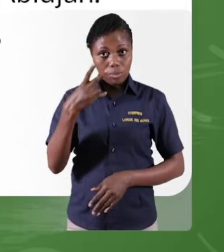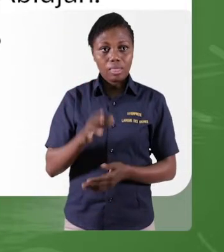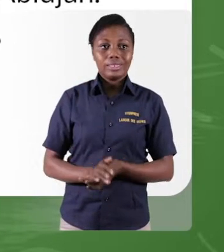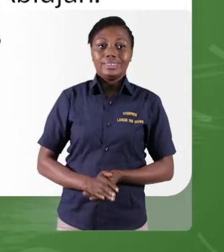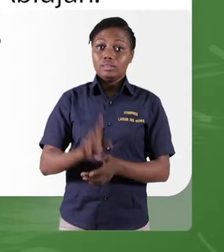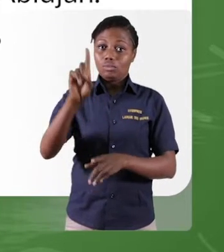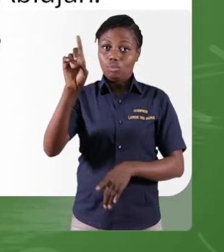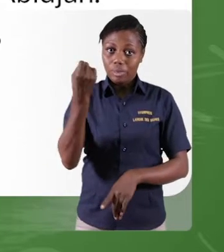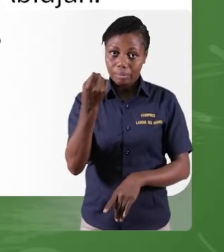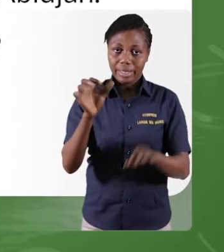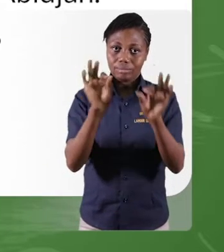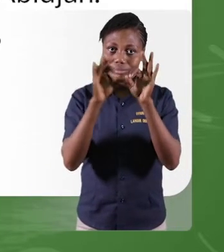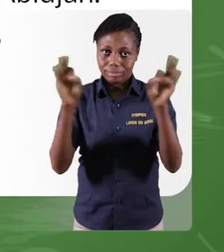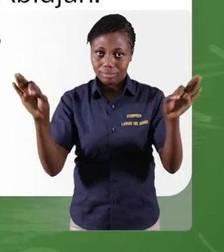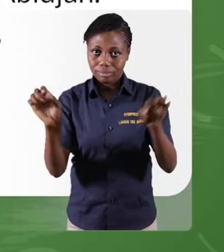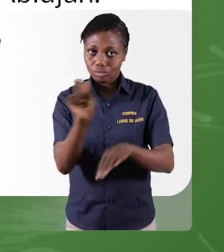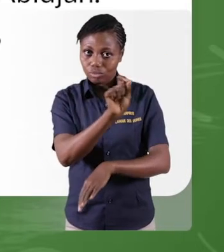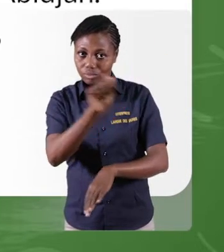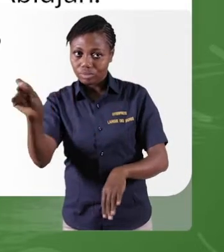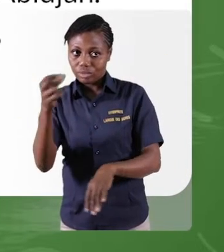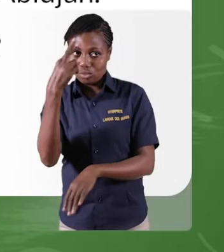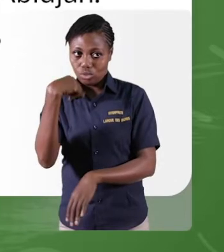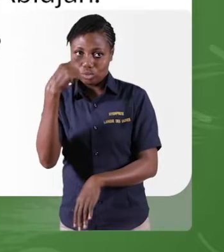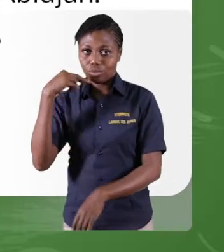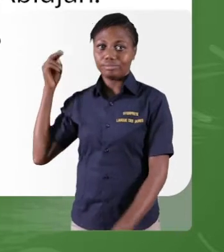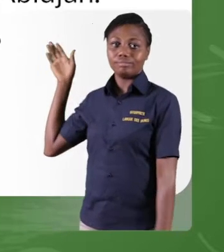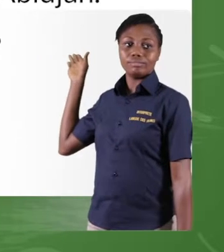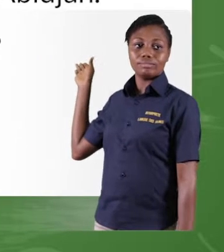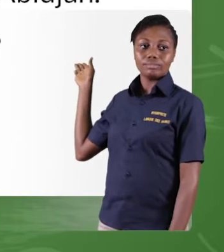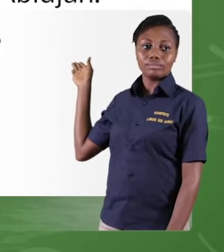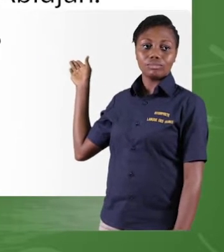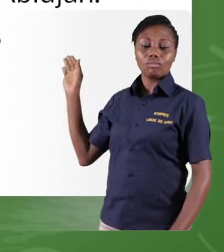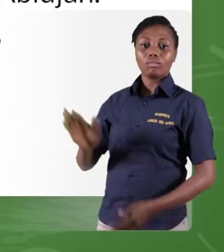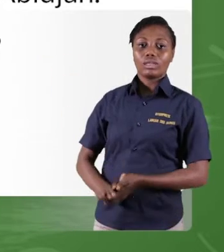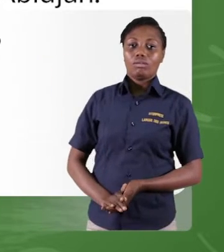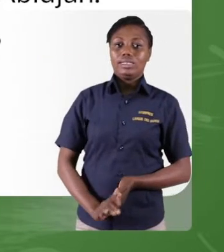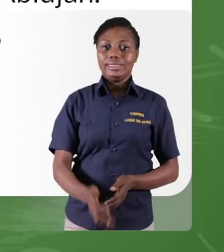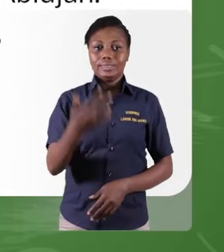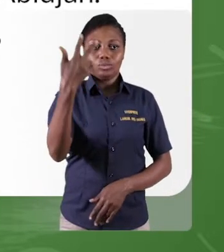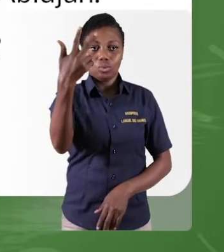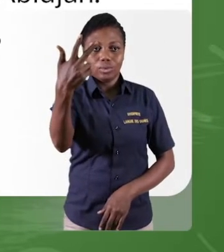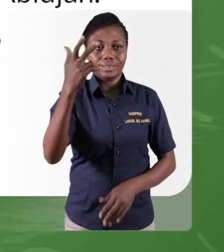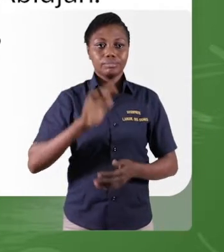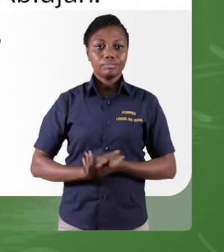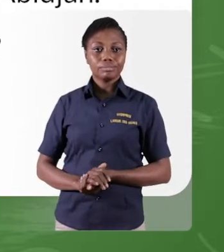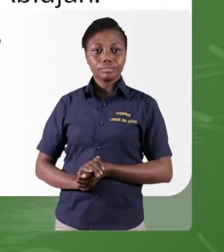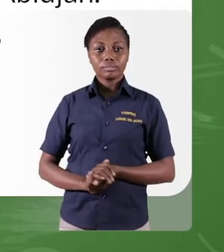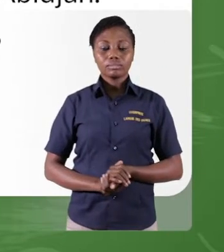in 1900 there was no mobile phone. 3, Did